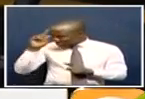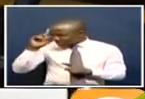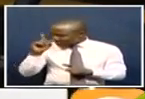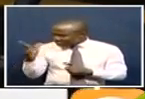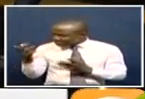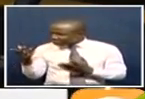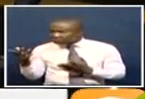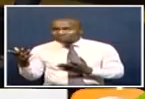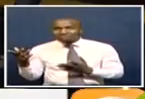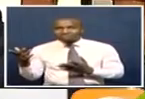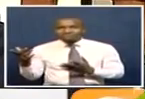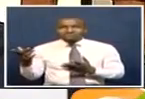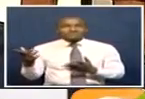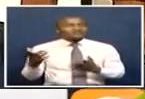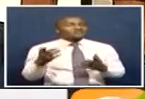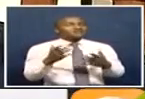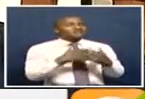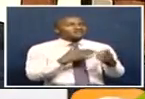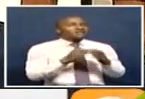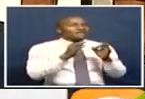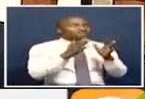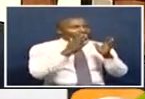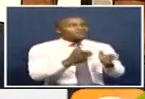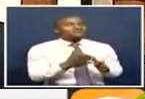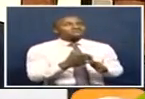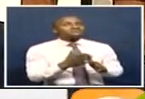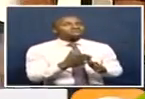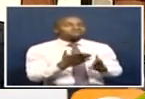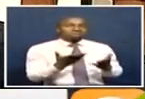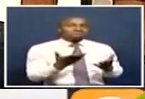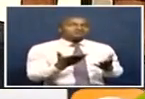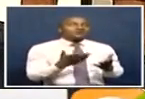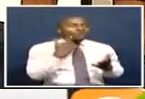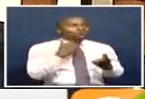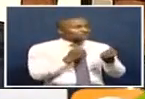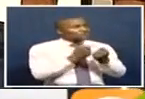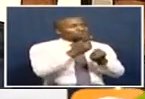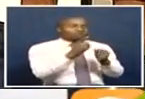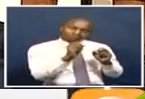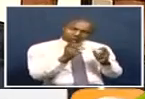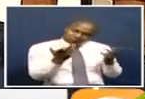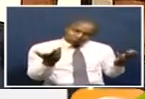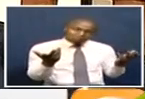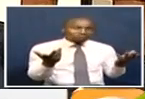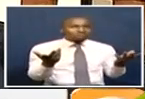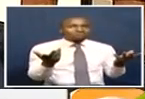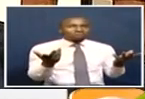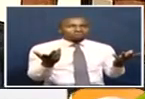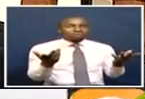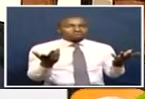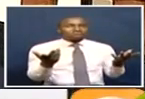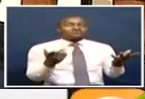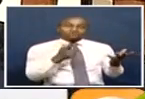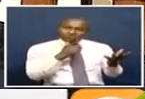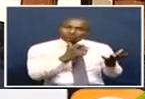No. You know, it doesn't matter if somebody wants to win elections. You see, whoever supports you, that's immaterial. Okay. So long as you